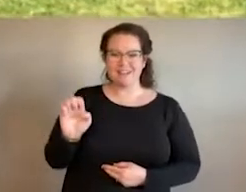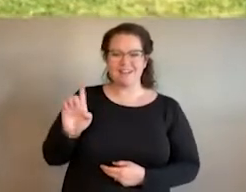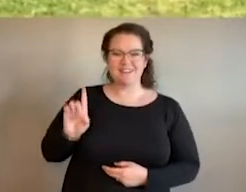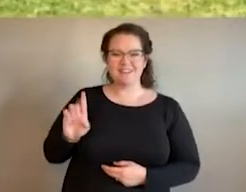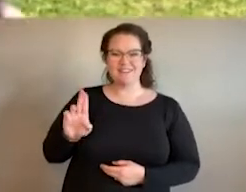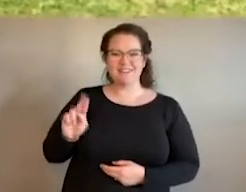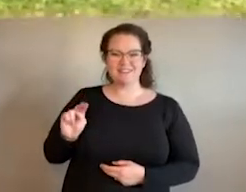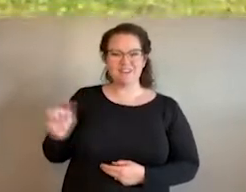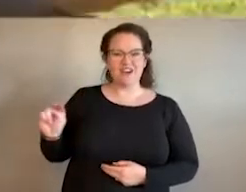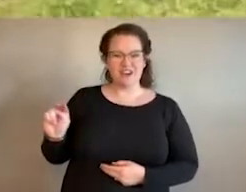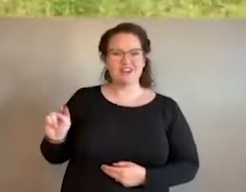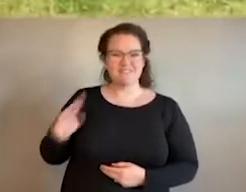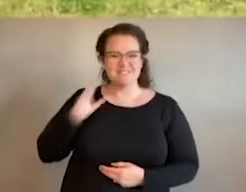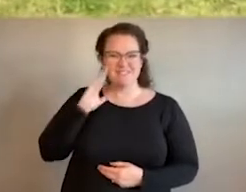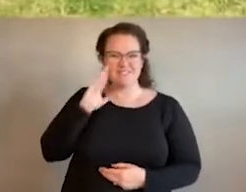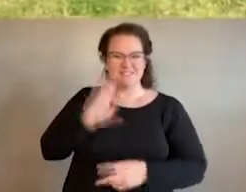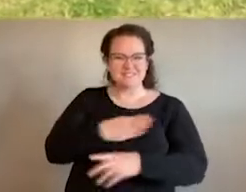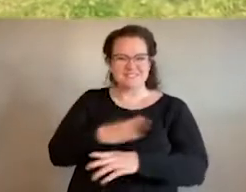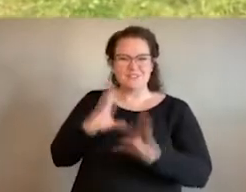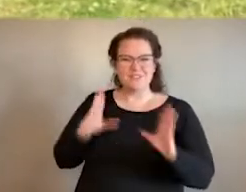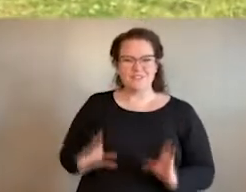He's one of the Brooks and Dunn brothers.